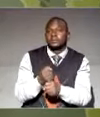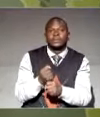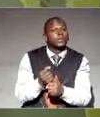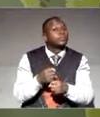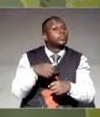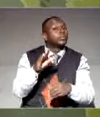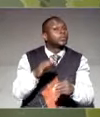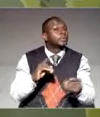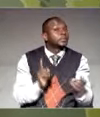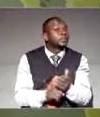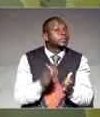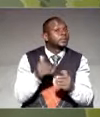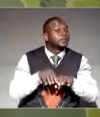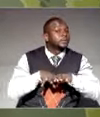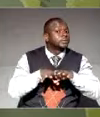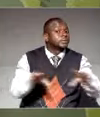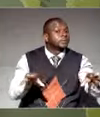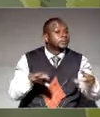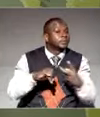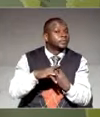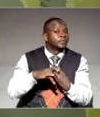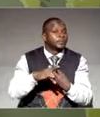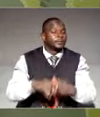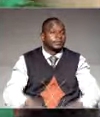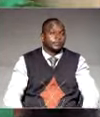of contracting and spreading the virus.